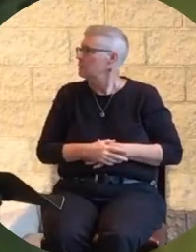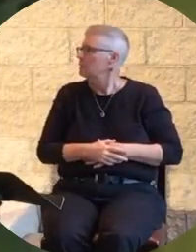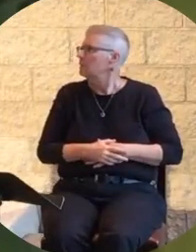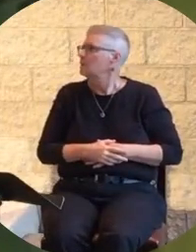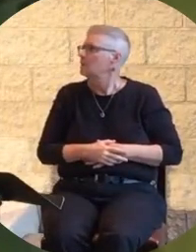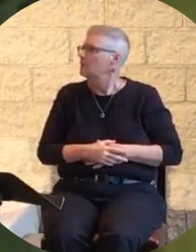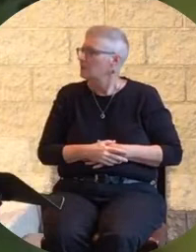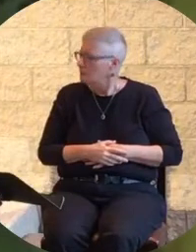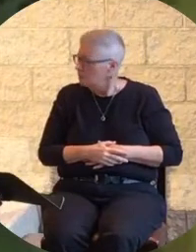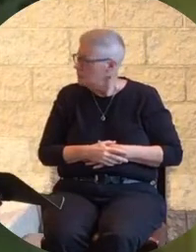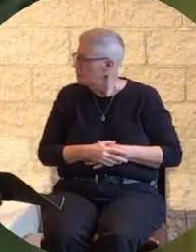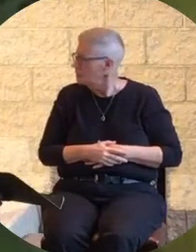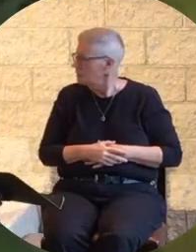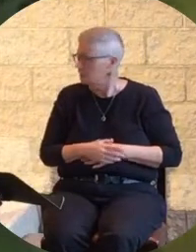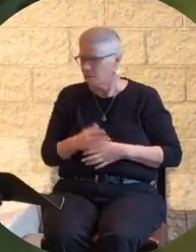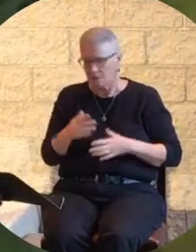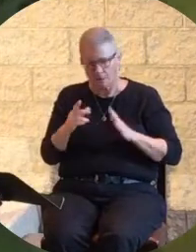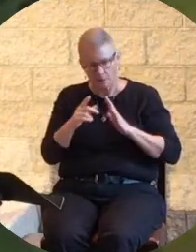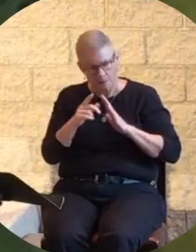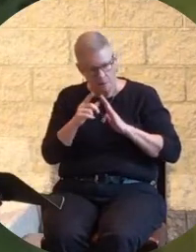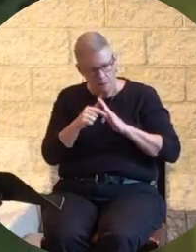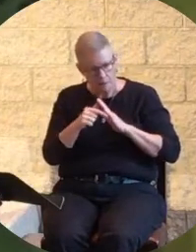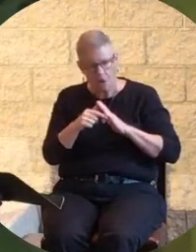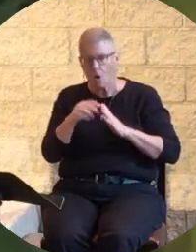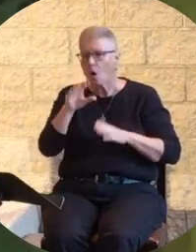And then there was a shooting in 07,